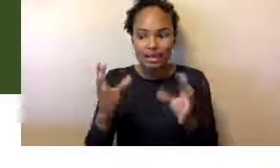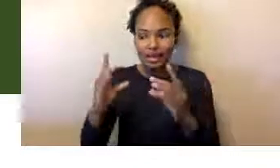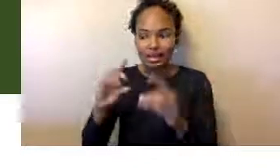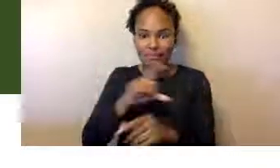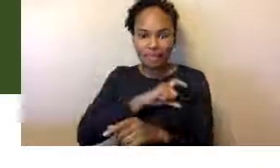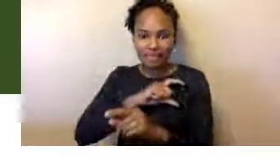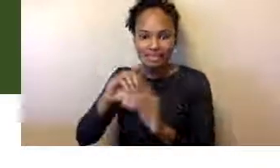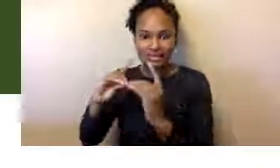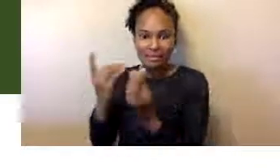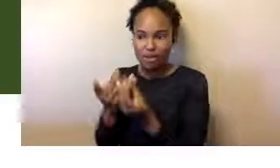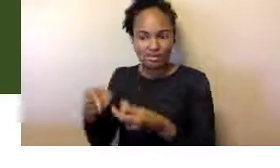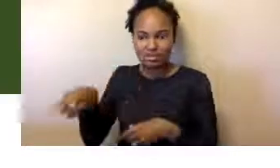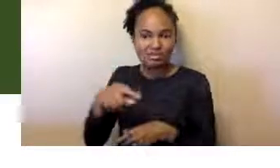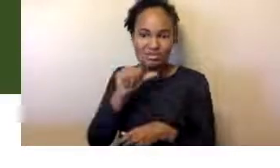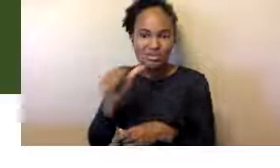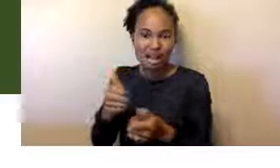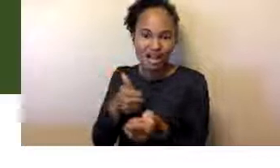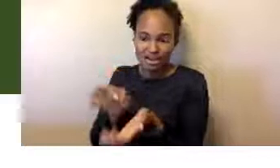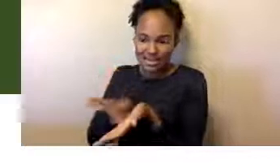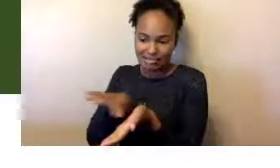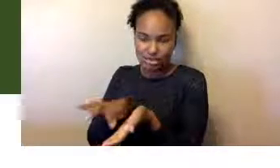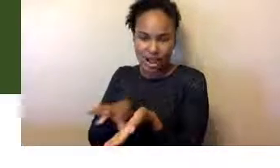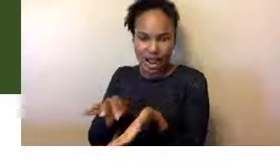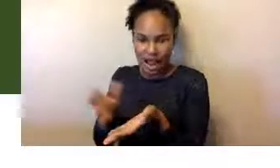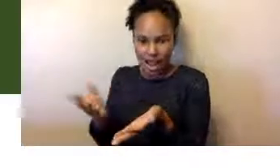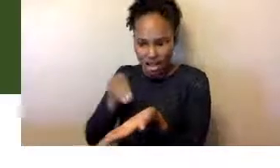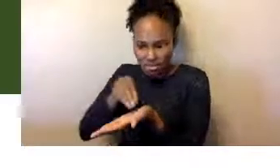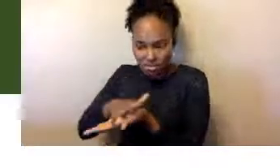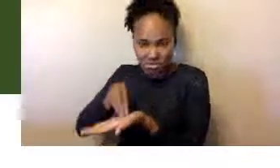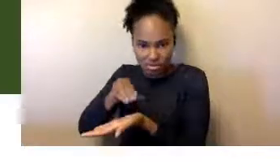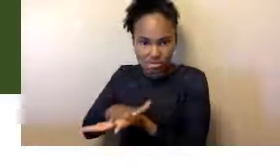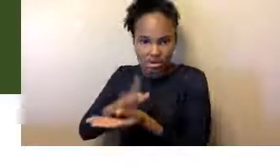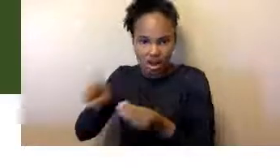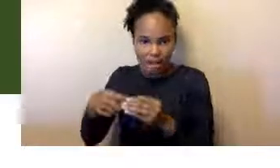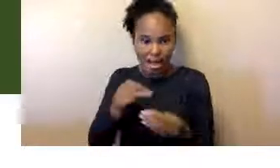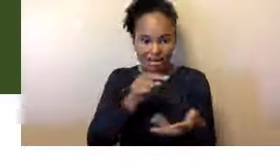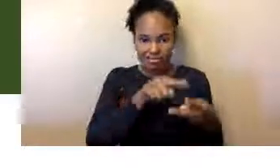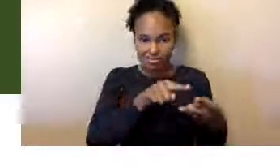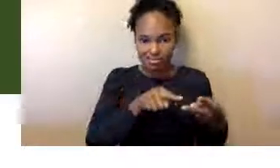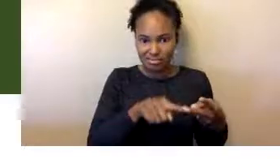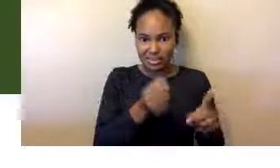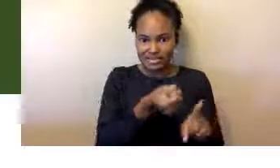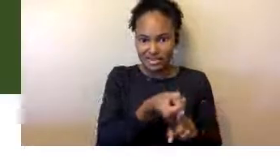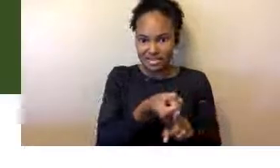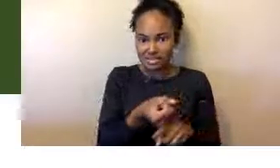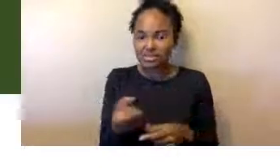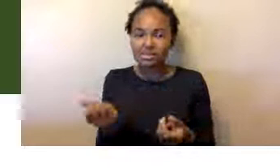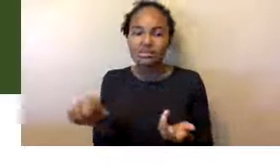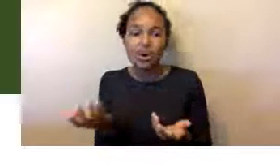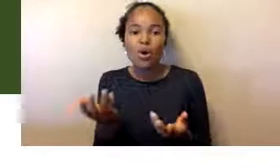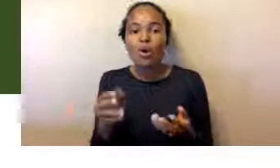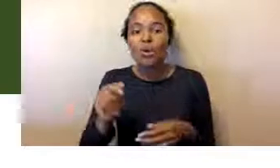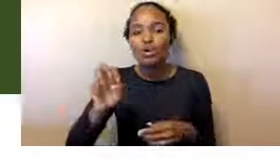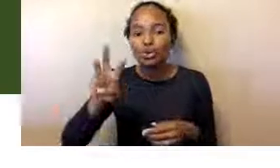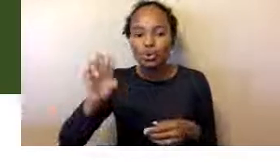actually keep track of that. So various newspapers, media organizations, social scientists